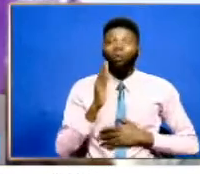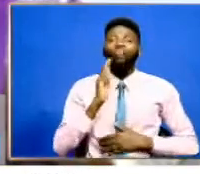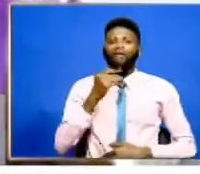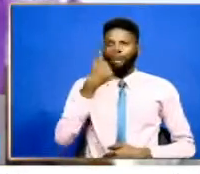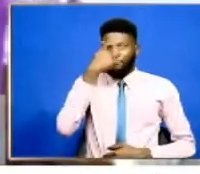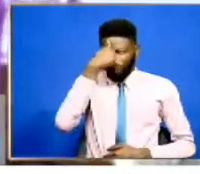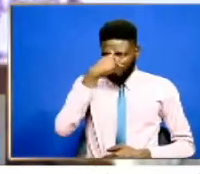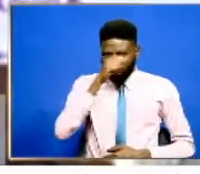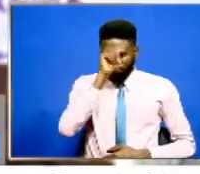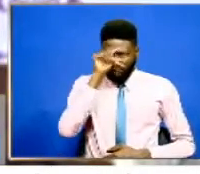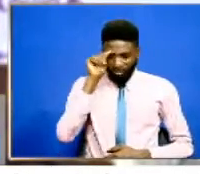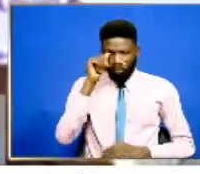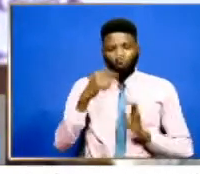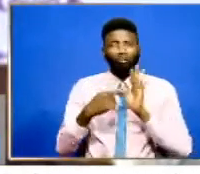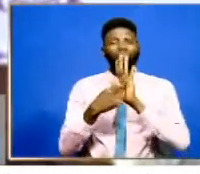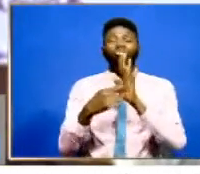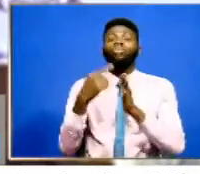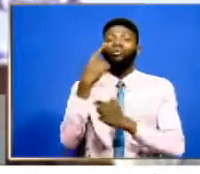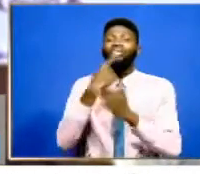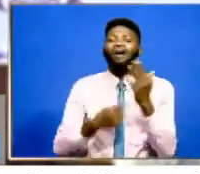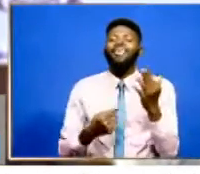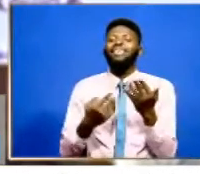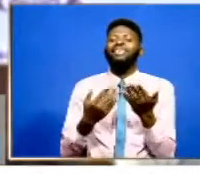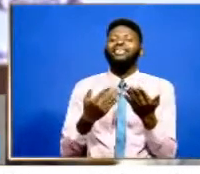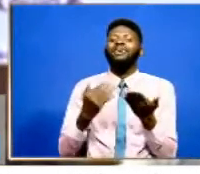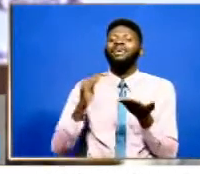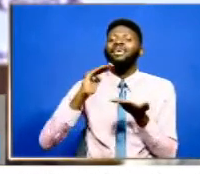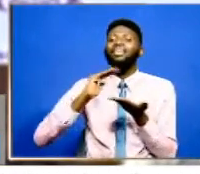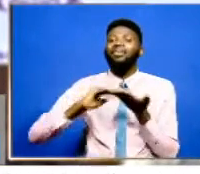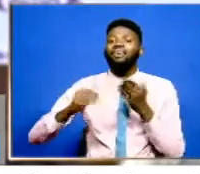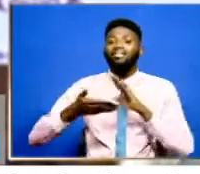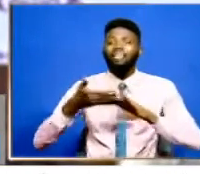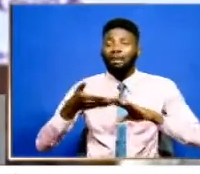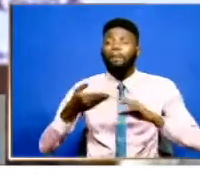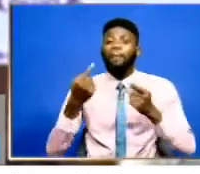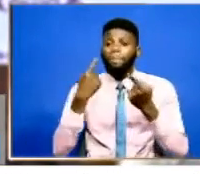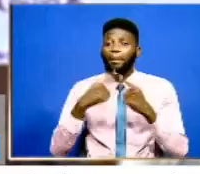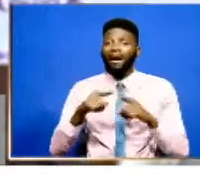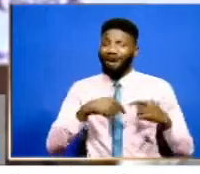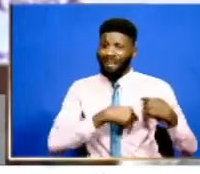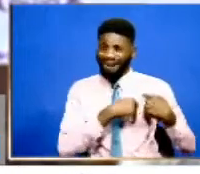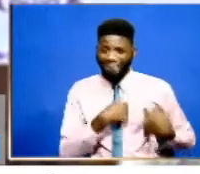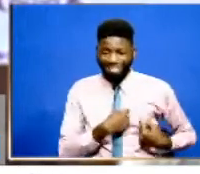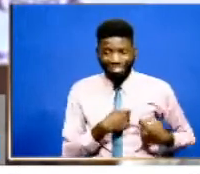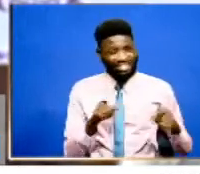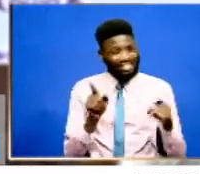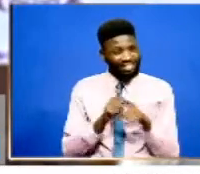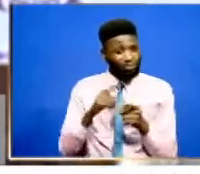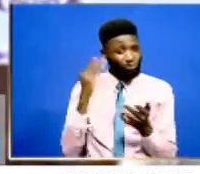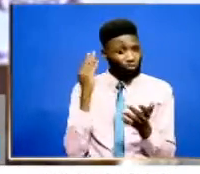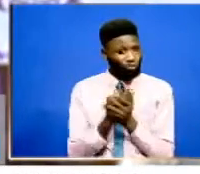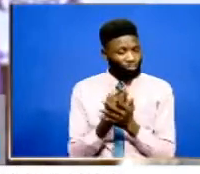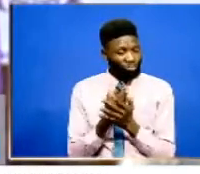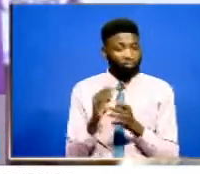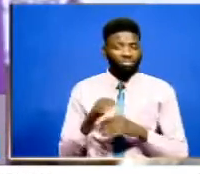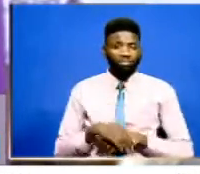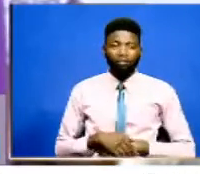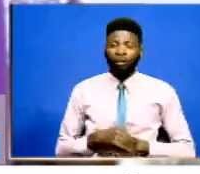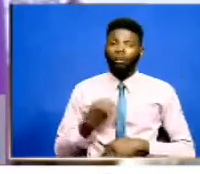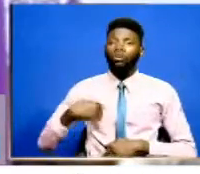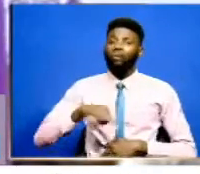as a sign of repentance. But is it the reality in your hearts? Are we going